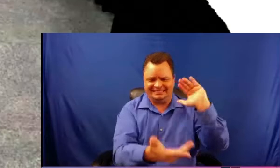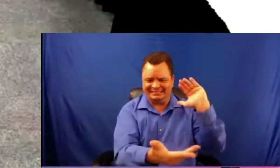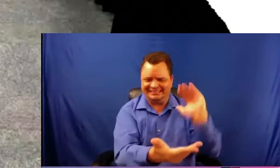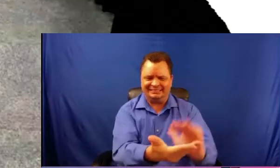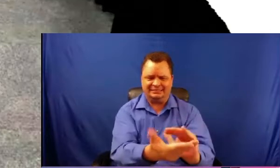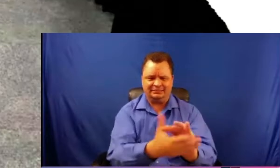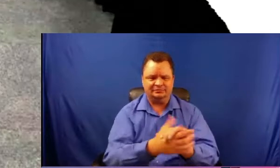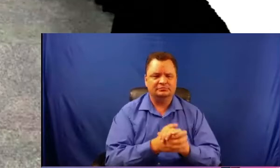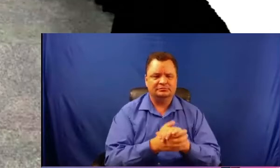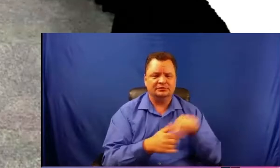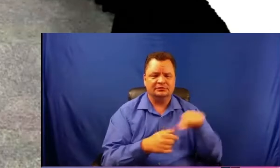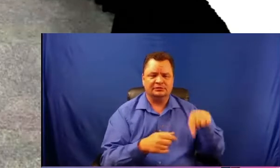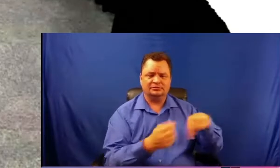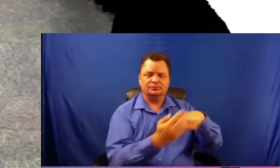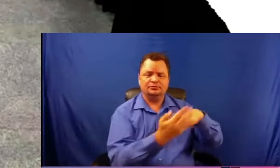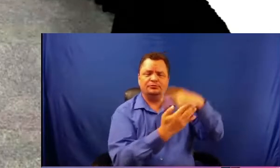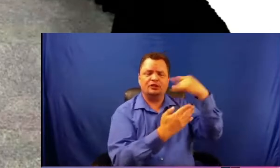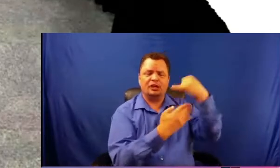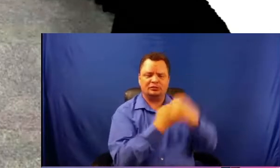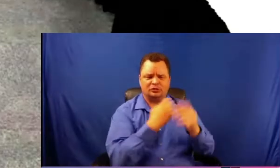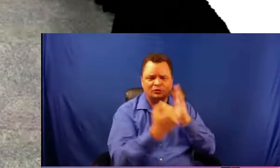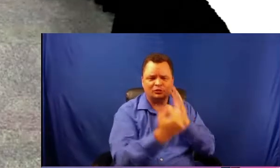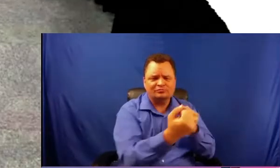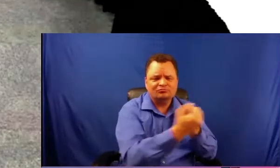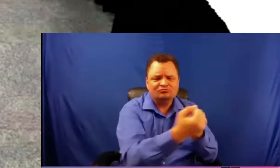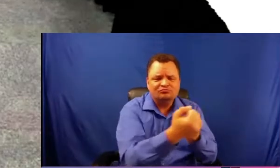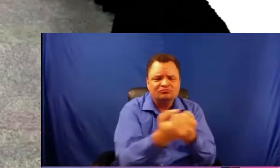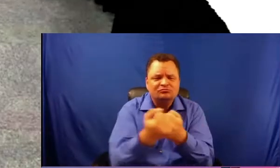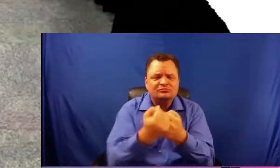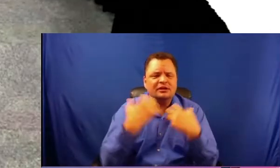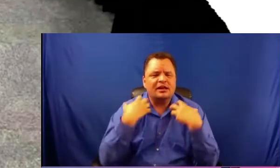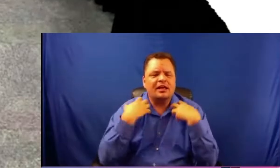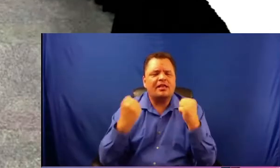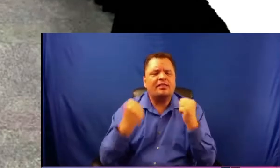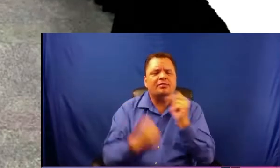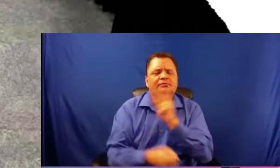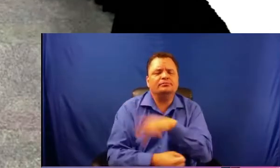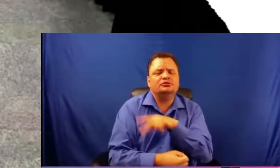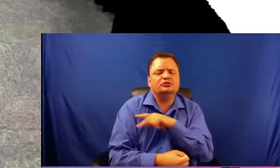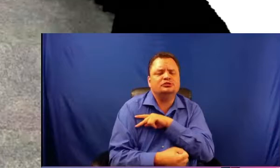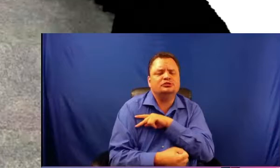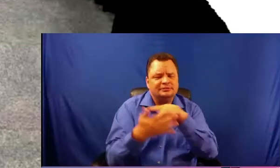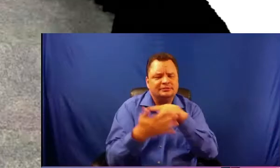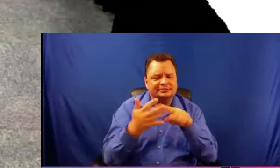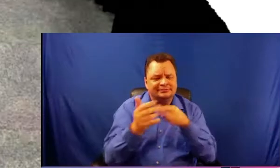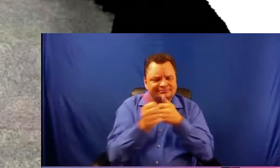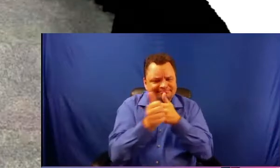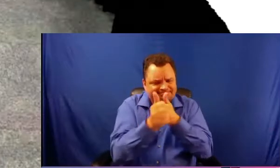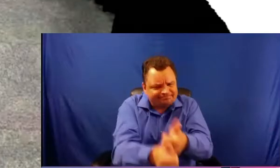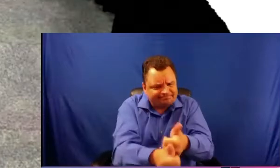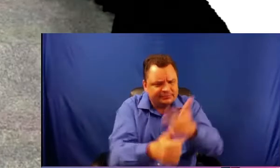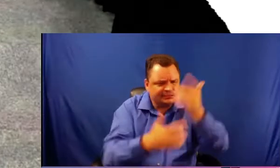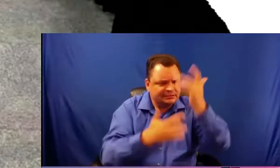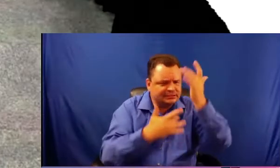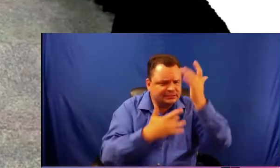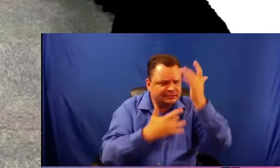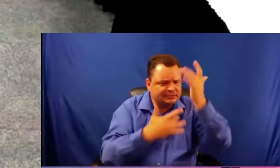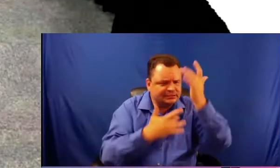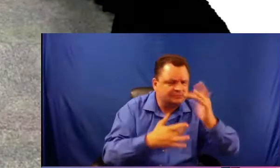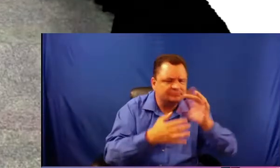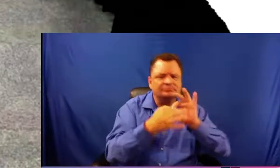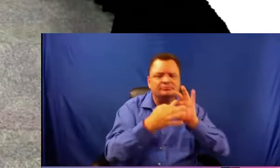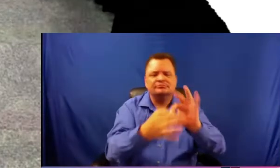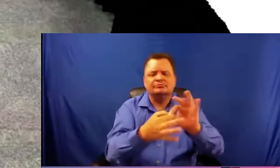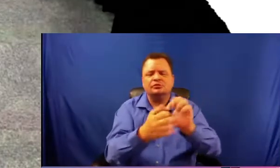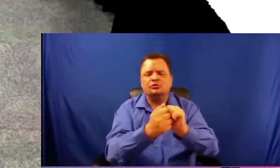to support public health personnel conducting epidemiological response activities for COVID-19, to increase knowledge